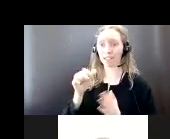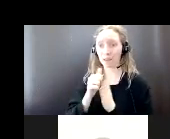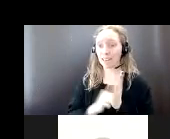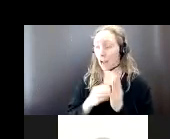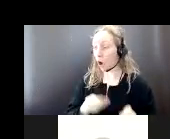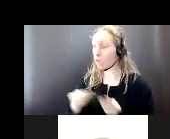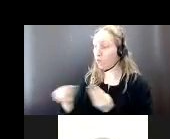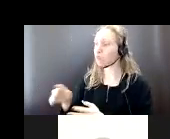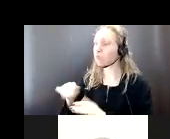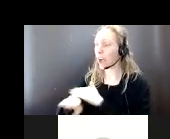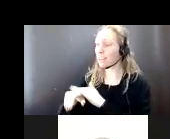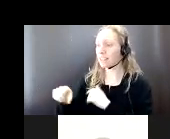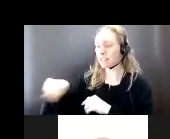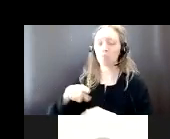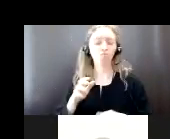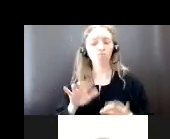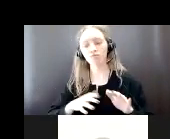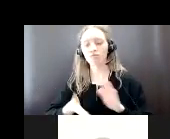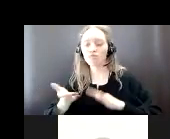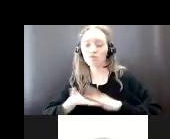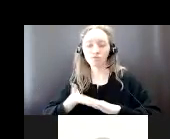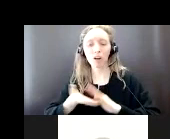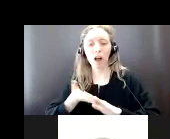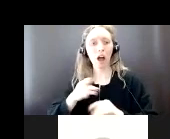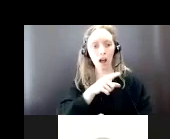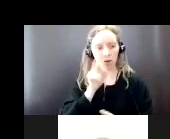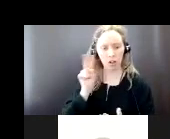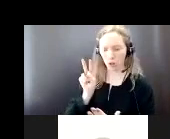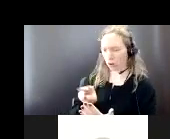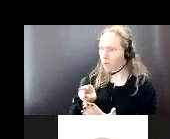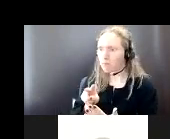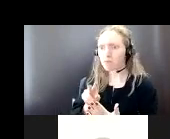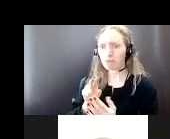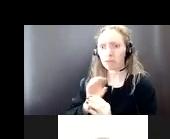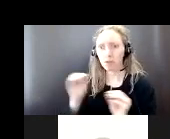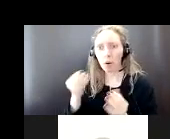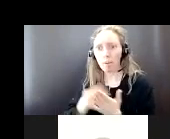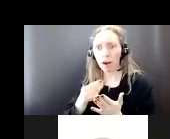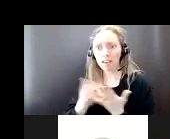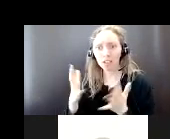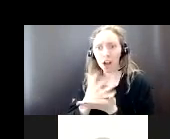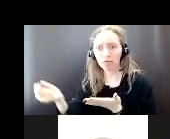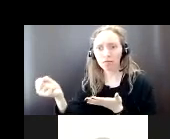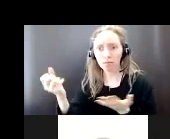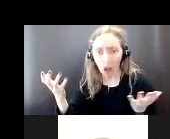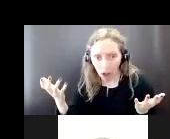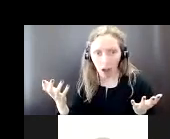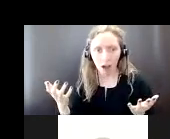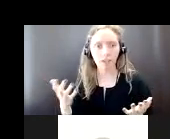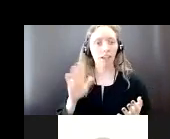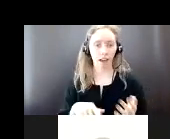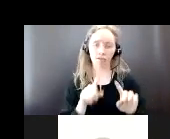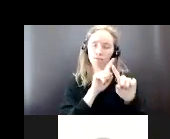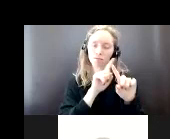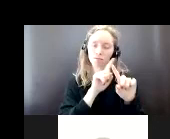get the money. So different ways that the fraudsters right now are trying to con people into participating